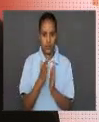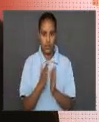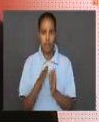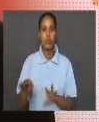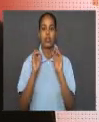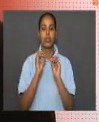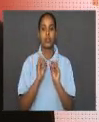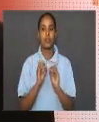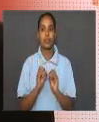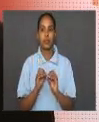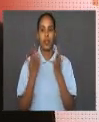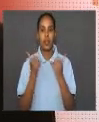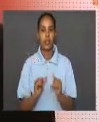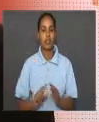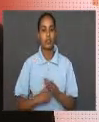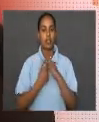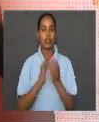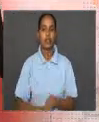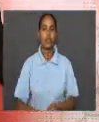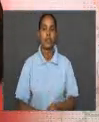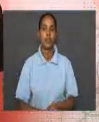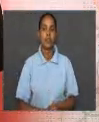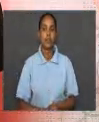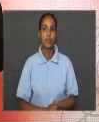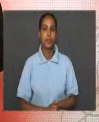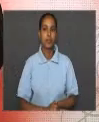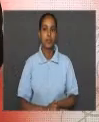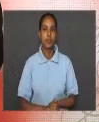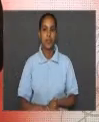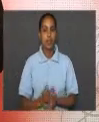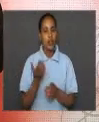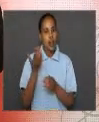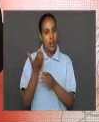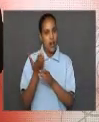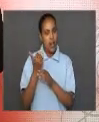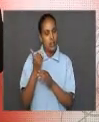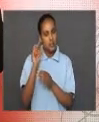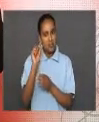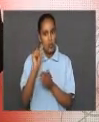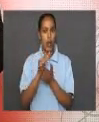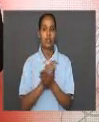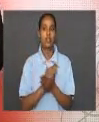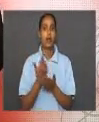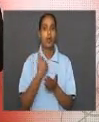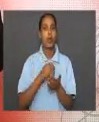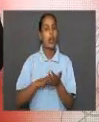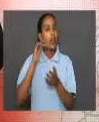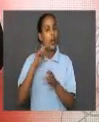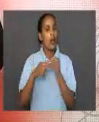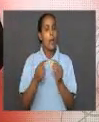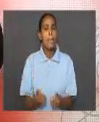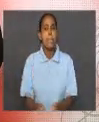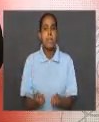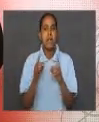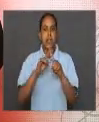students? Let us begin. In the last few lessons, we learned about